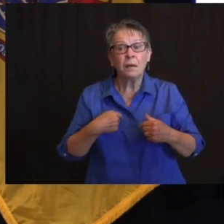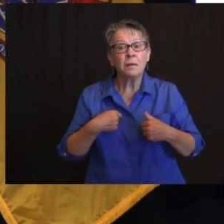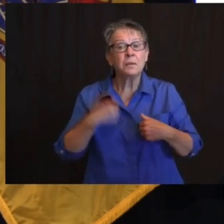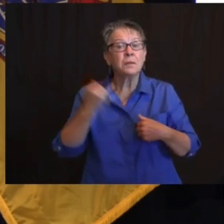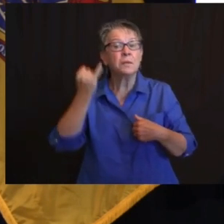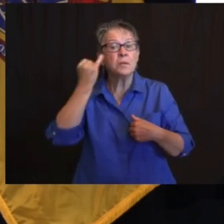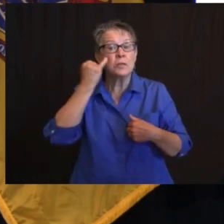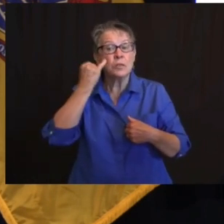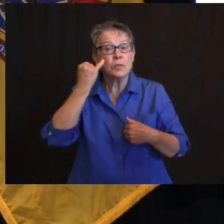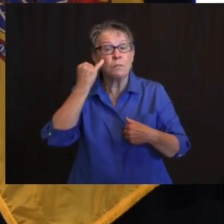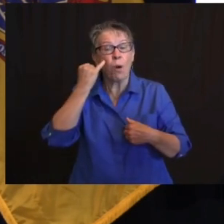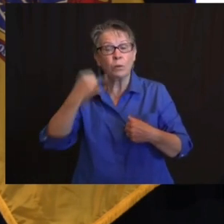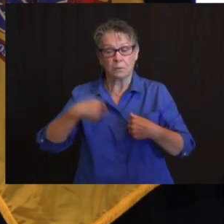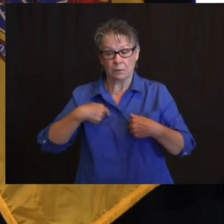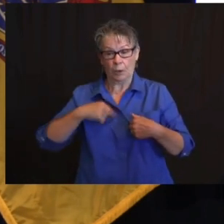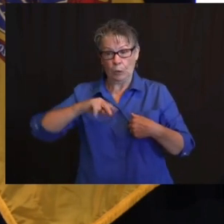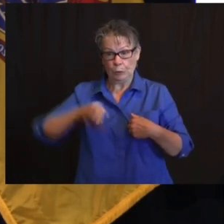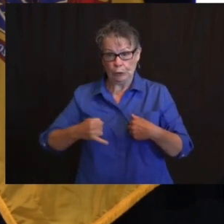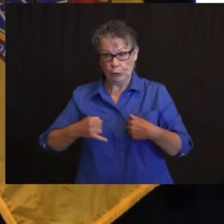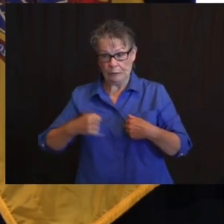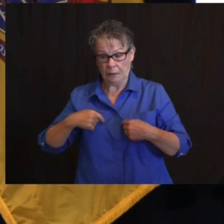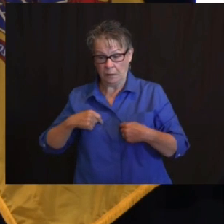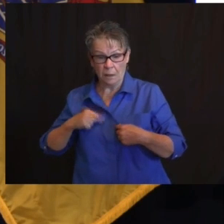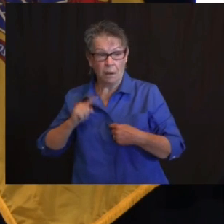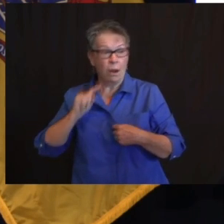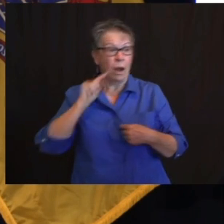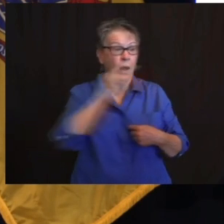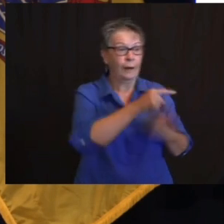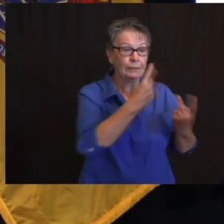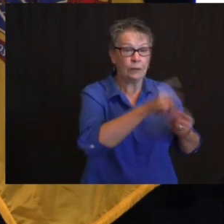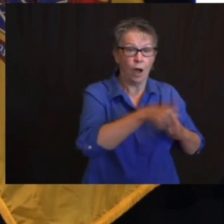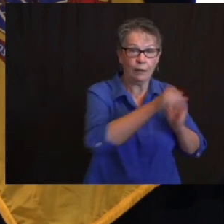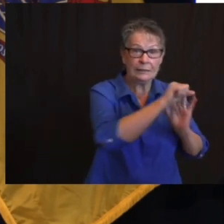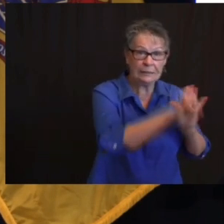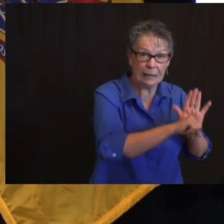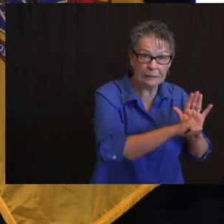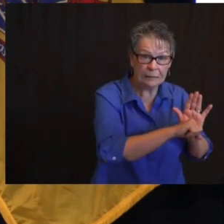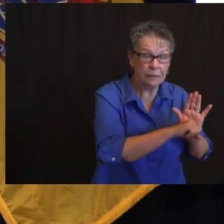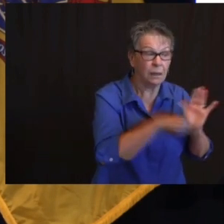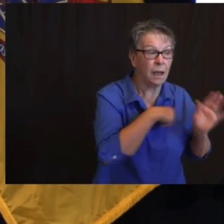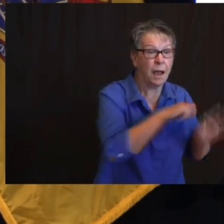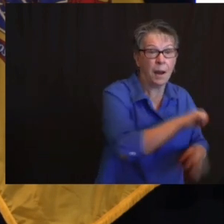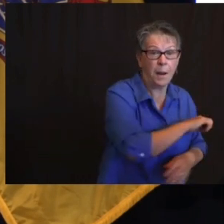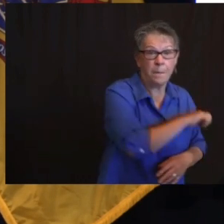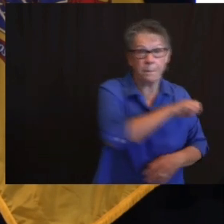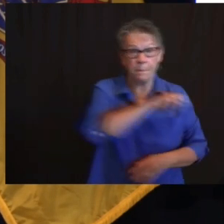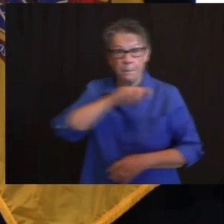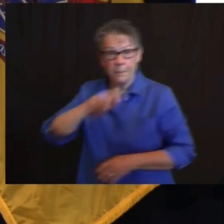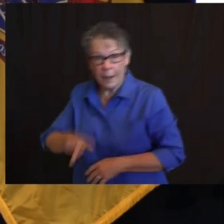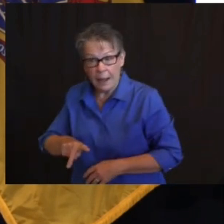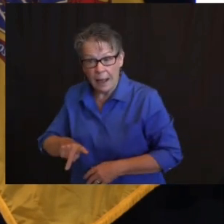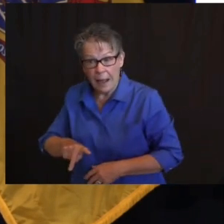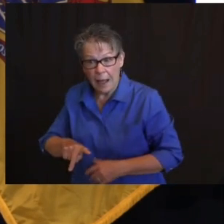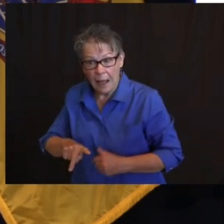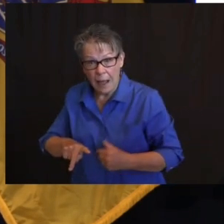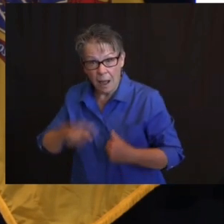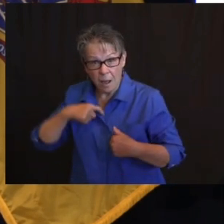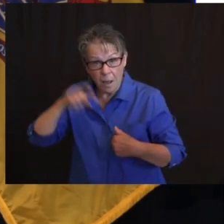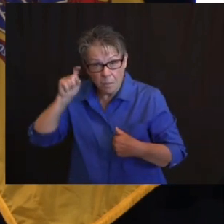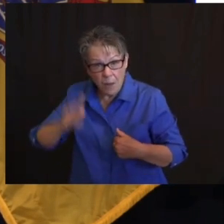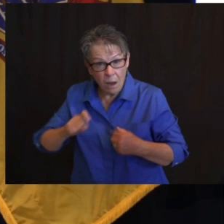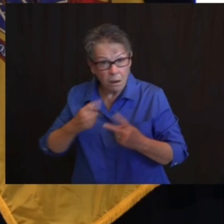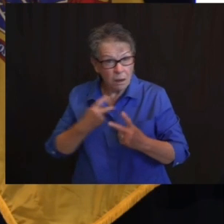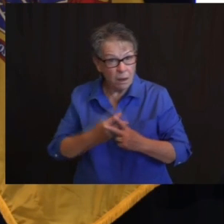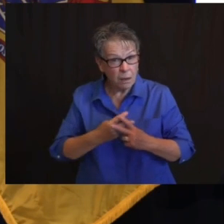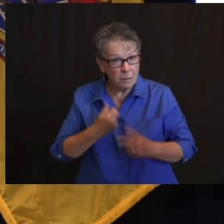their jobs if they're forced to quarantine? There are concerns among some local health departments we've spoken to that